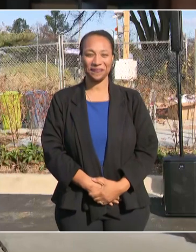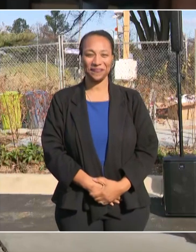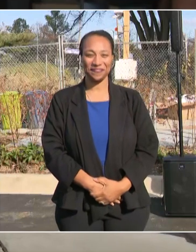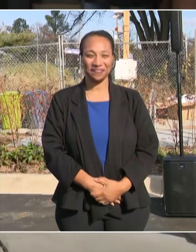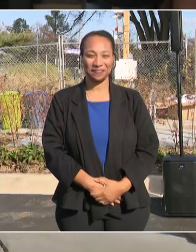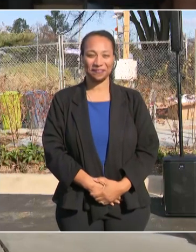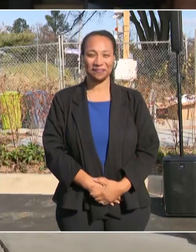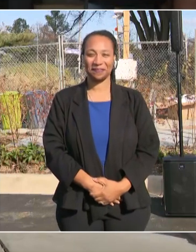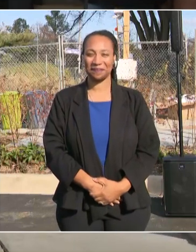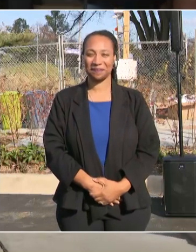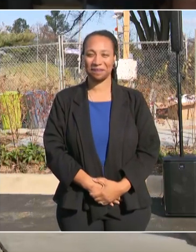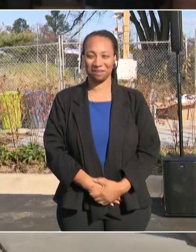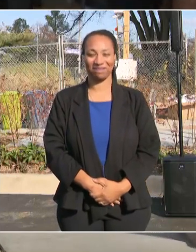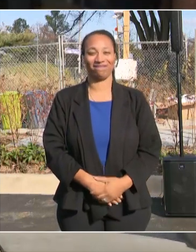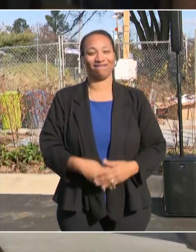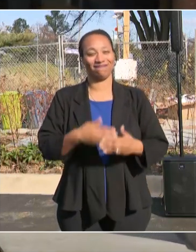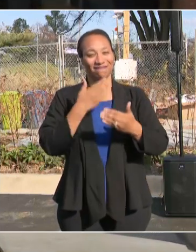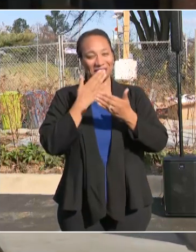Morning.